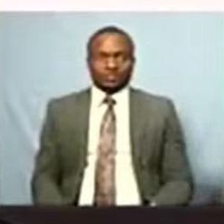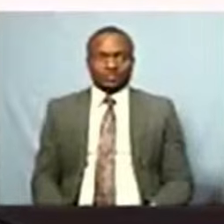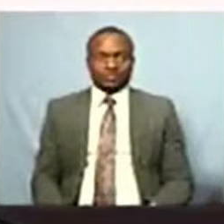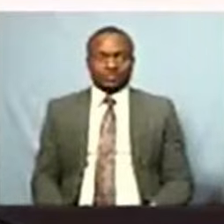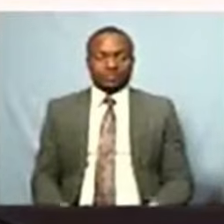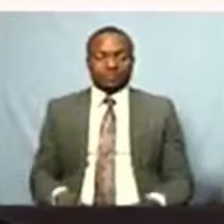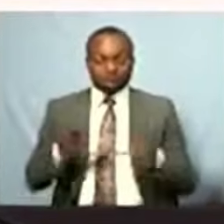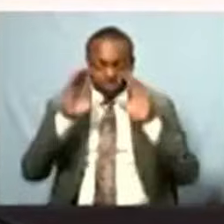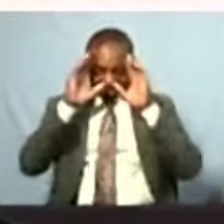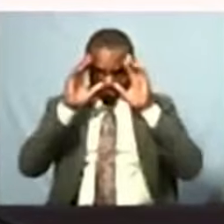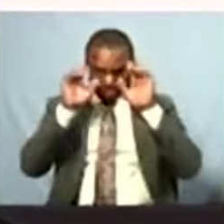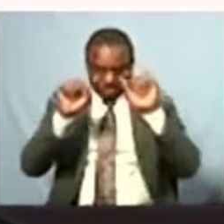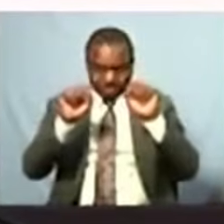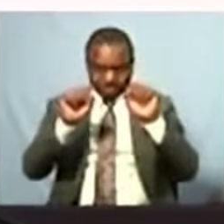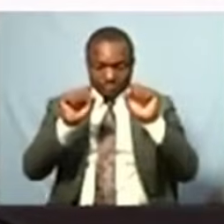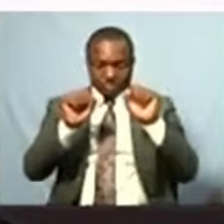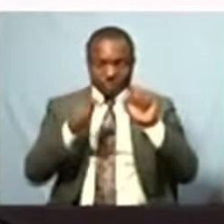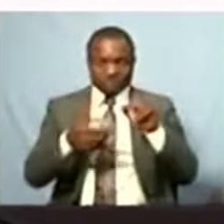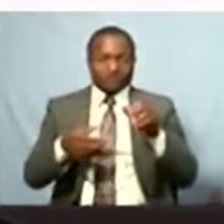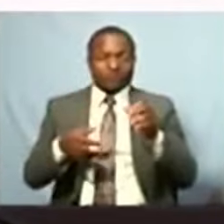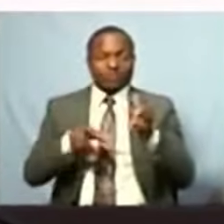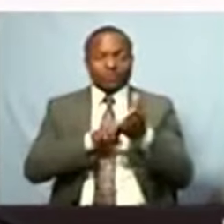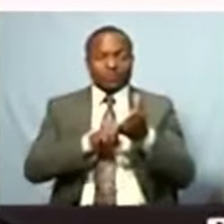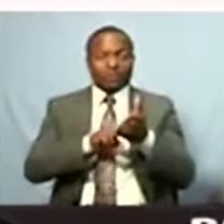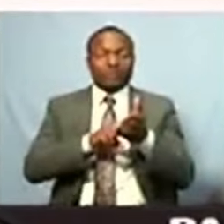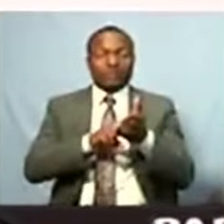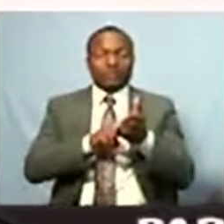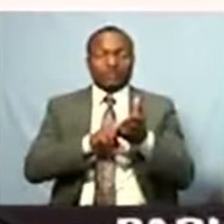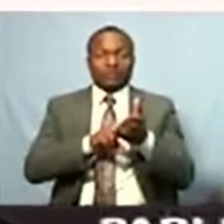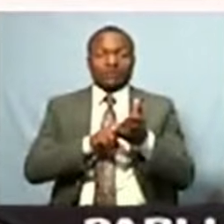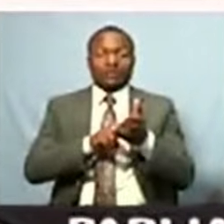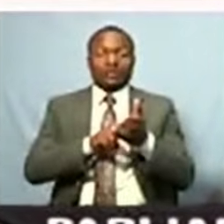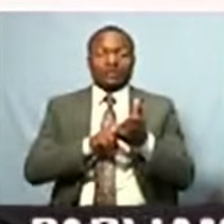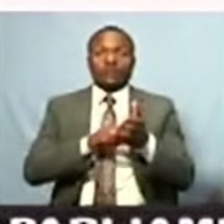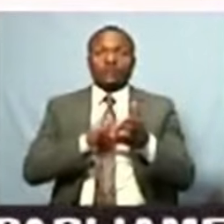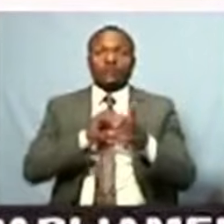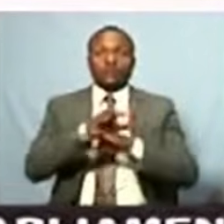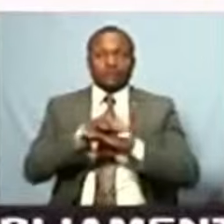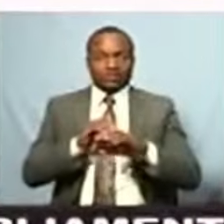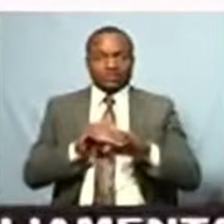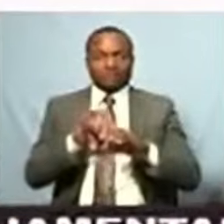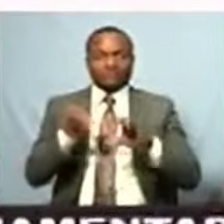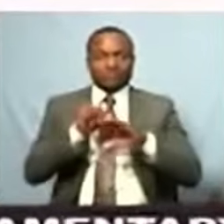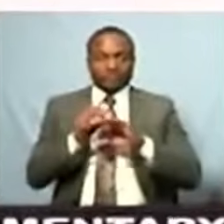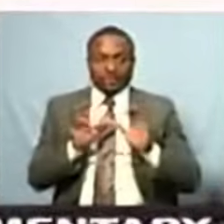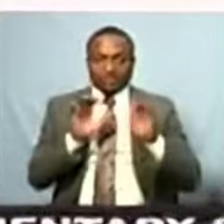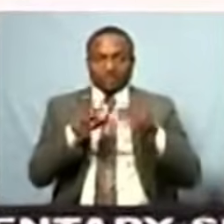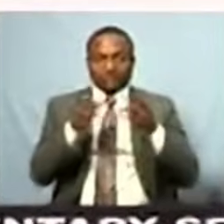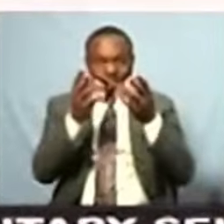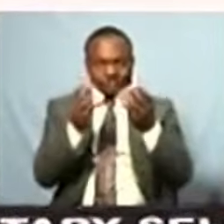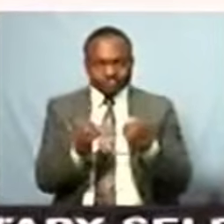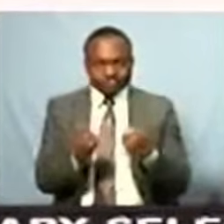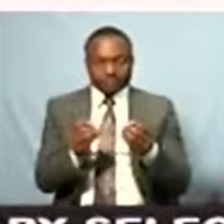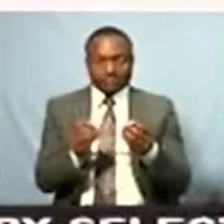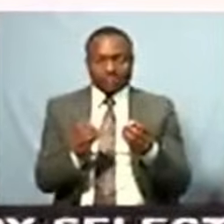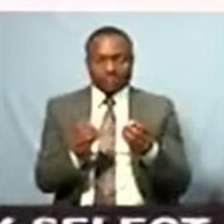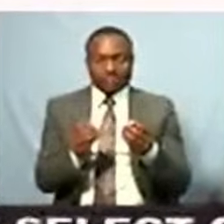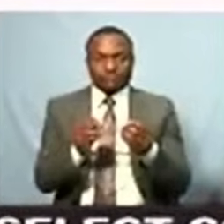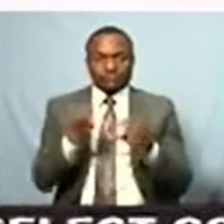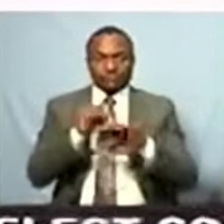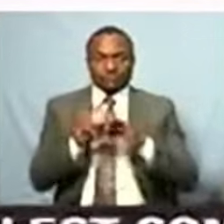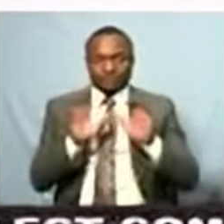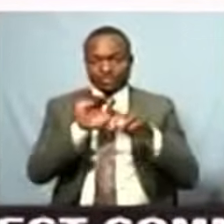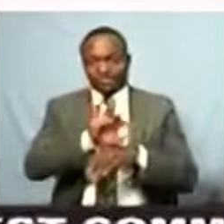to the President recalling the National Assembly that was dissolved before a general election or a National Assembly that was